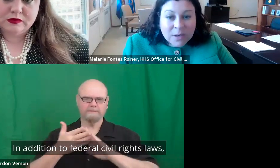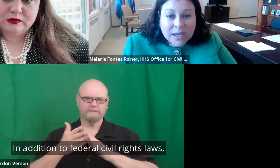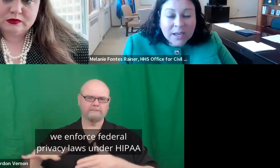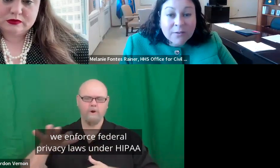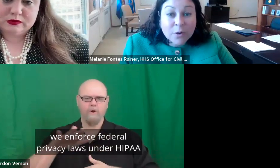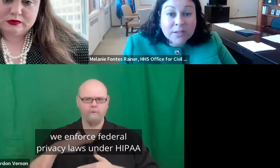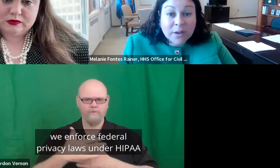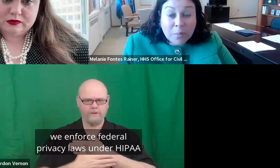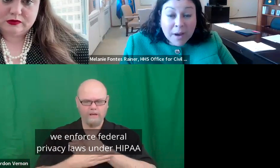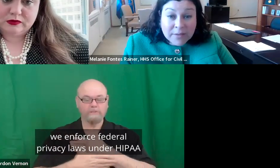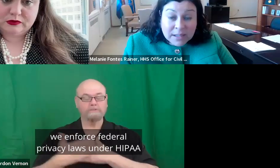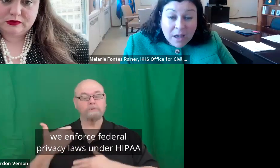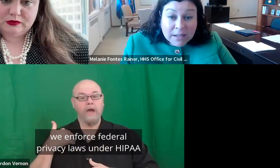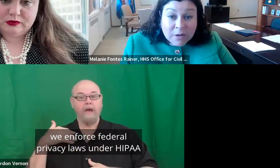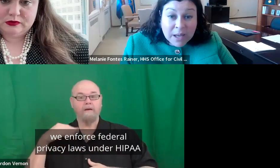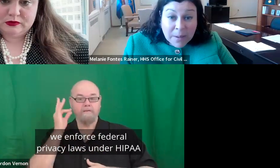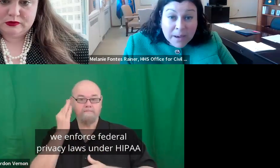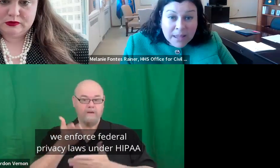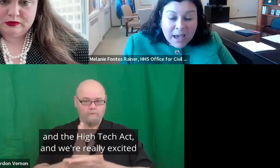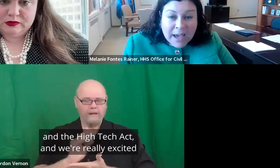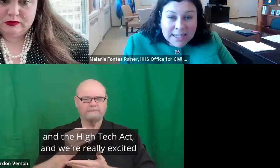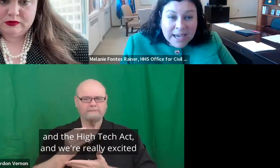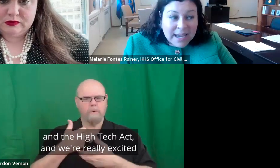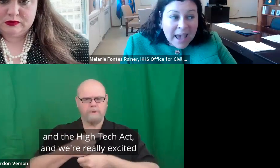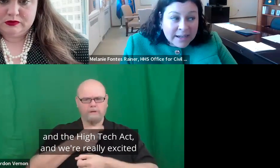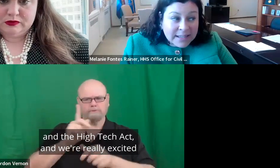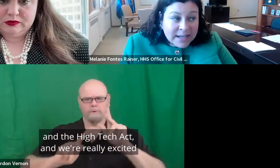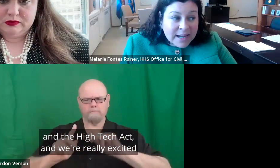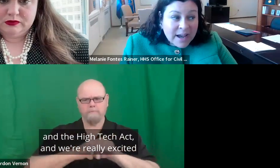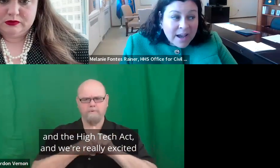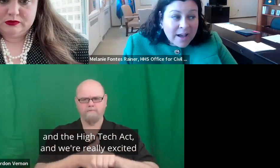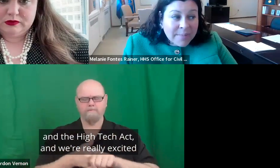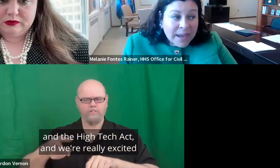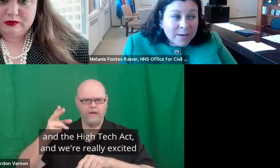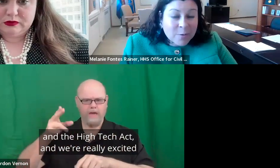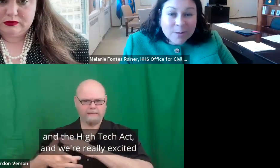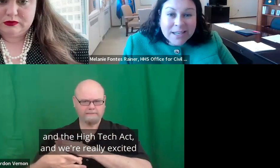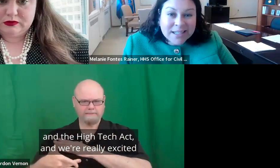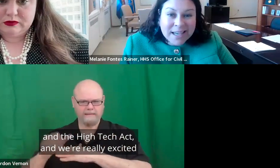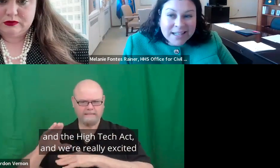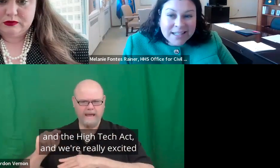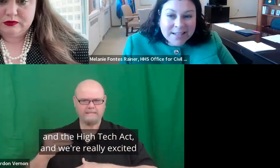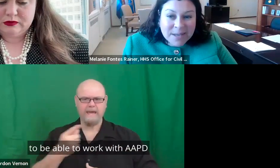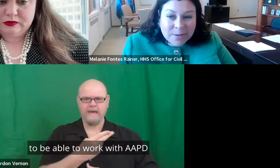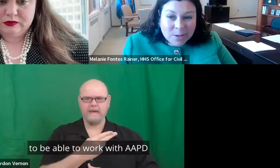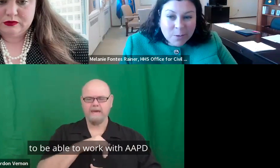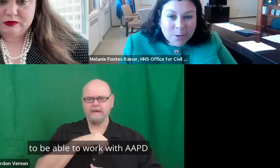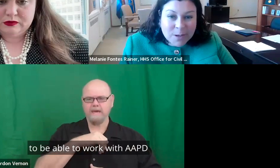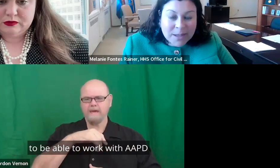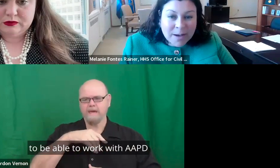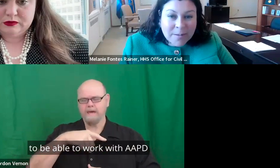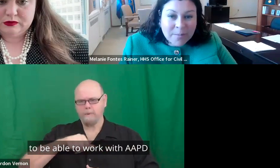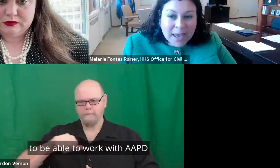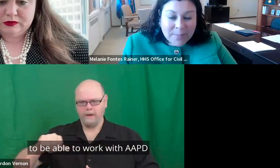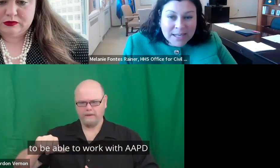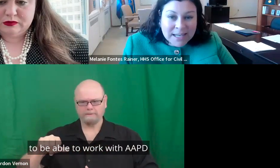rights laws, we enforce federal privacy laws under HIPAA and the HITECH Act. And we're really excited to be able to work